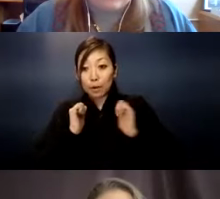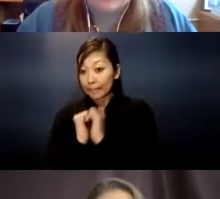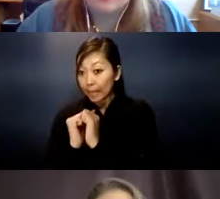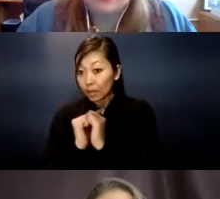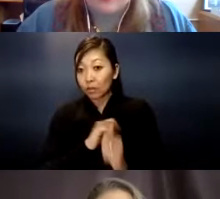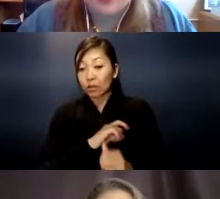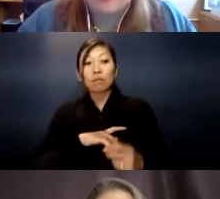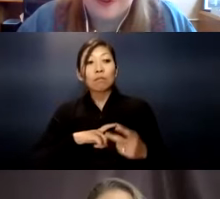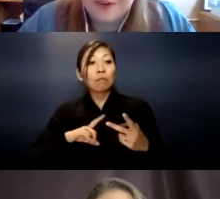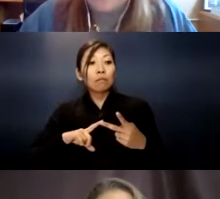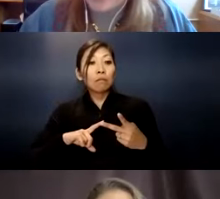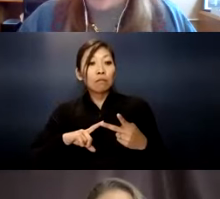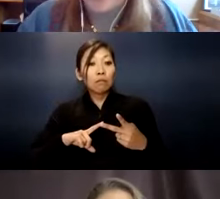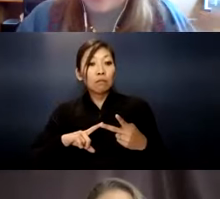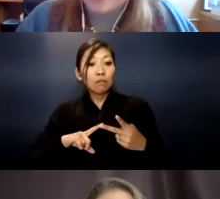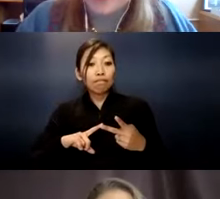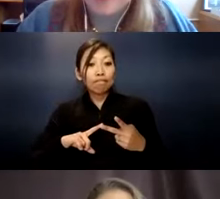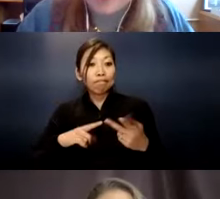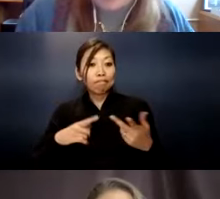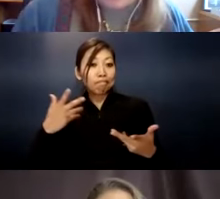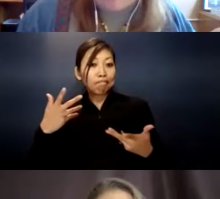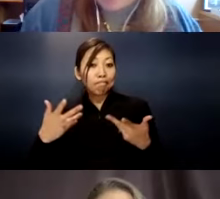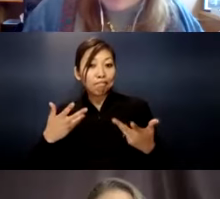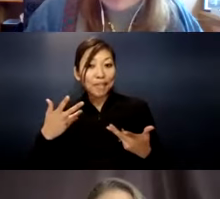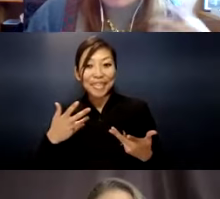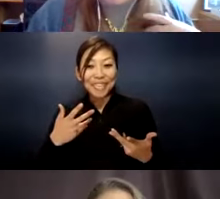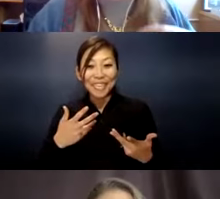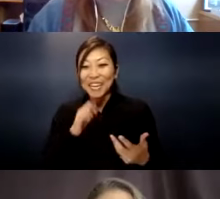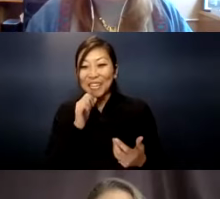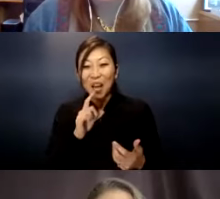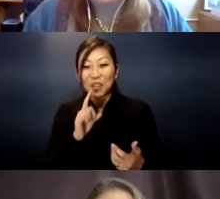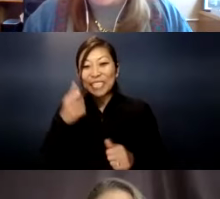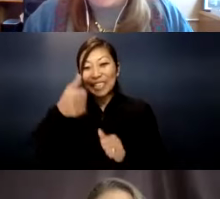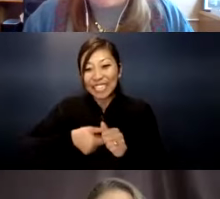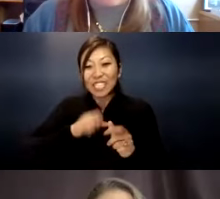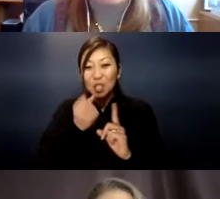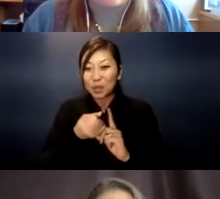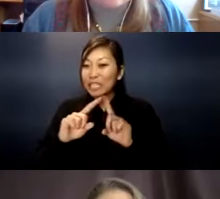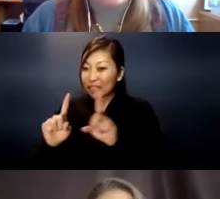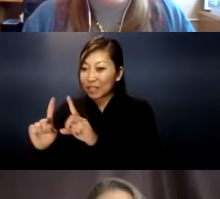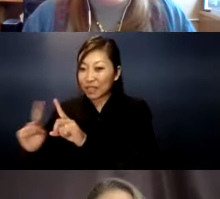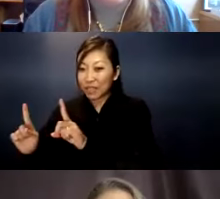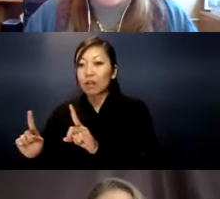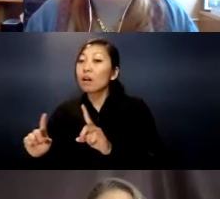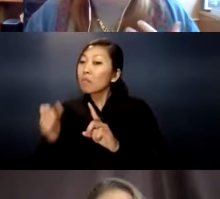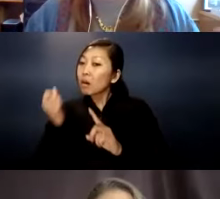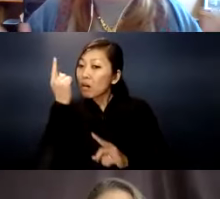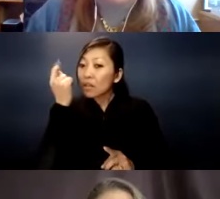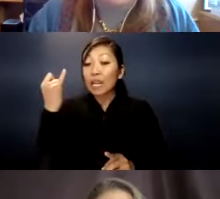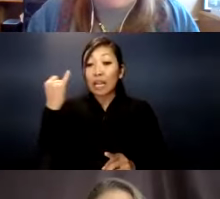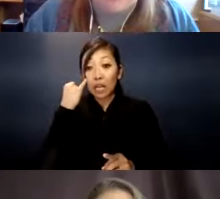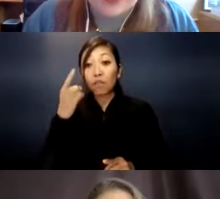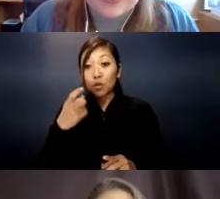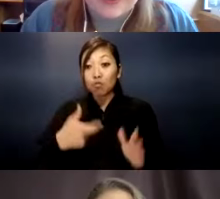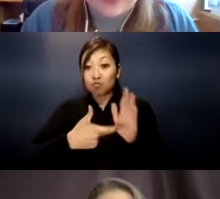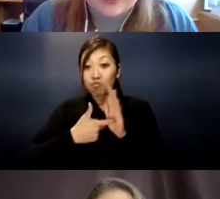is, I don't know. I don't know what that always looks like, but it is about just not